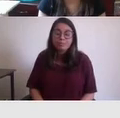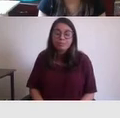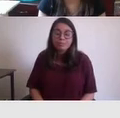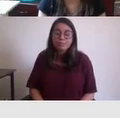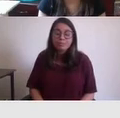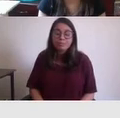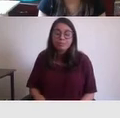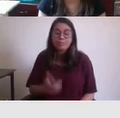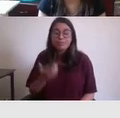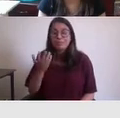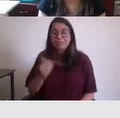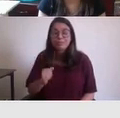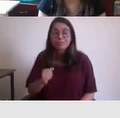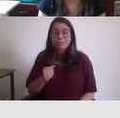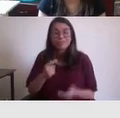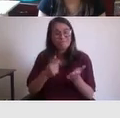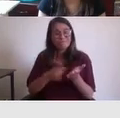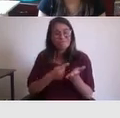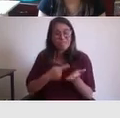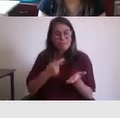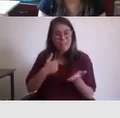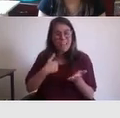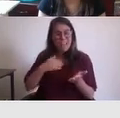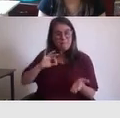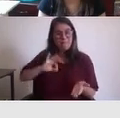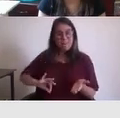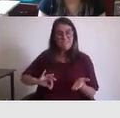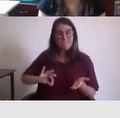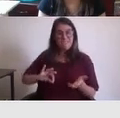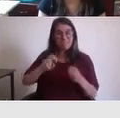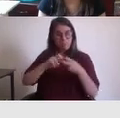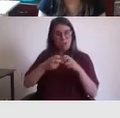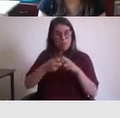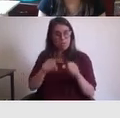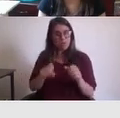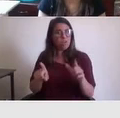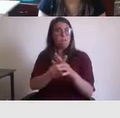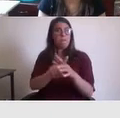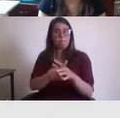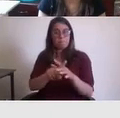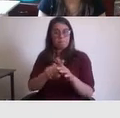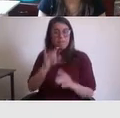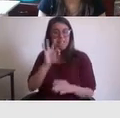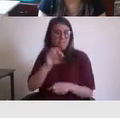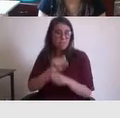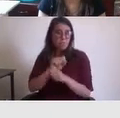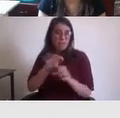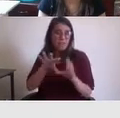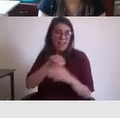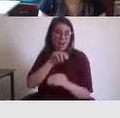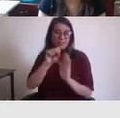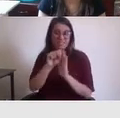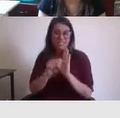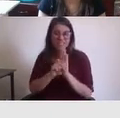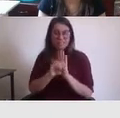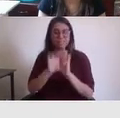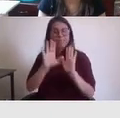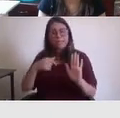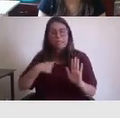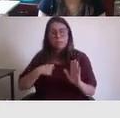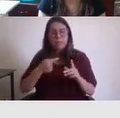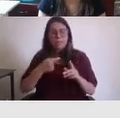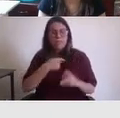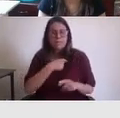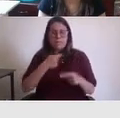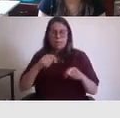that, you know, there are benefits issues that might arise for the employee working out of state. We have tried to discourage people from